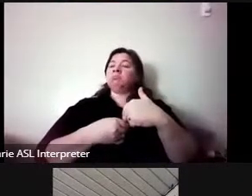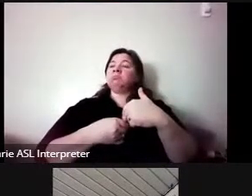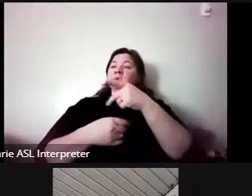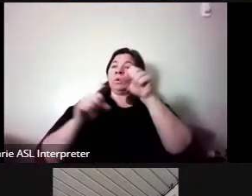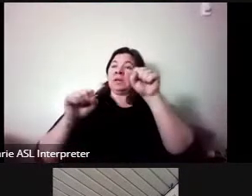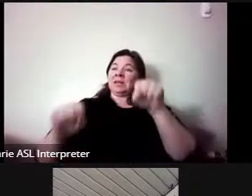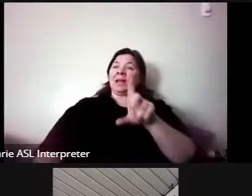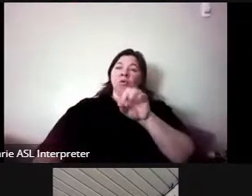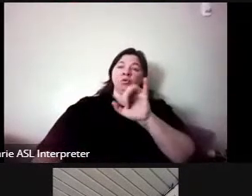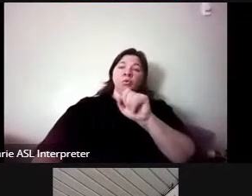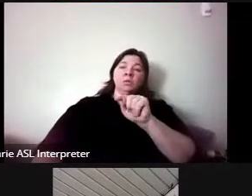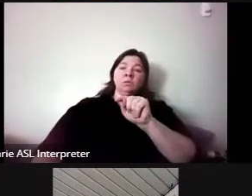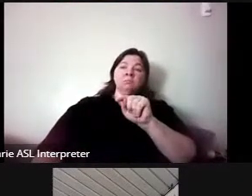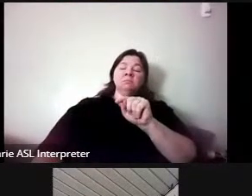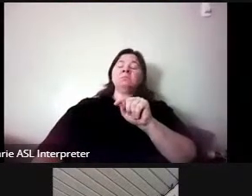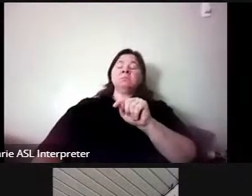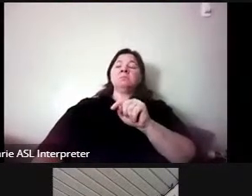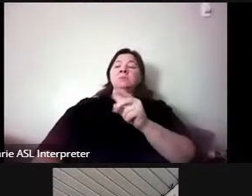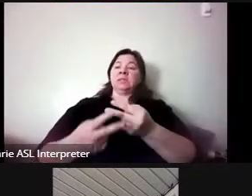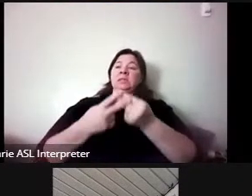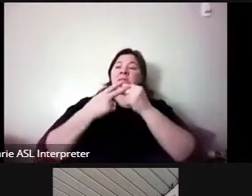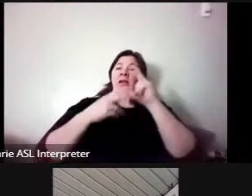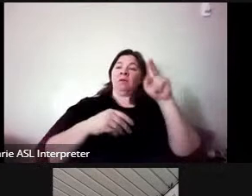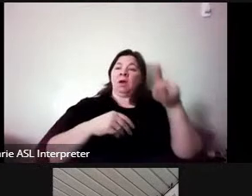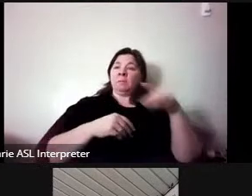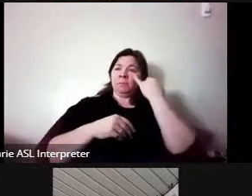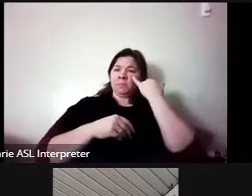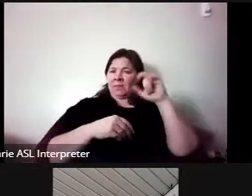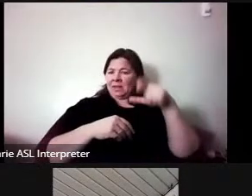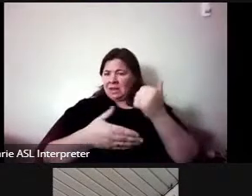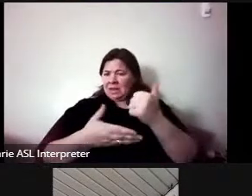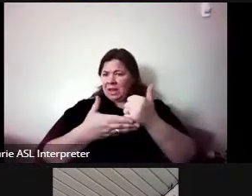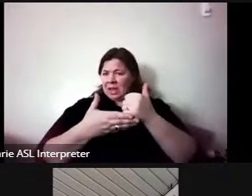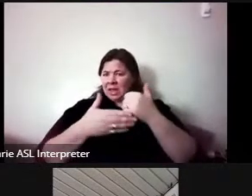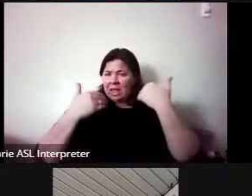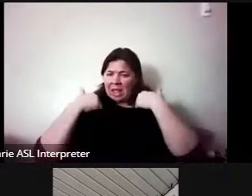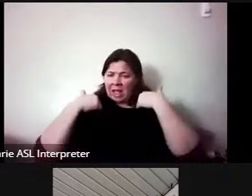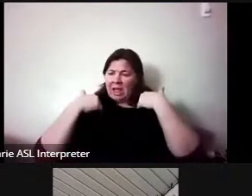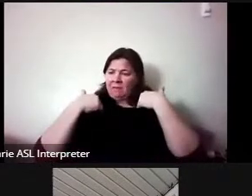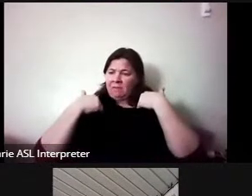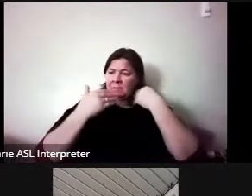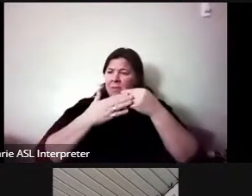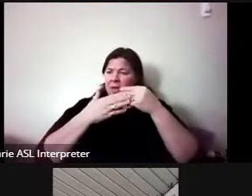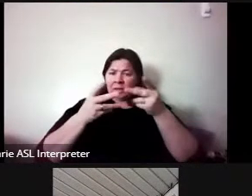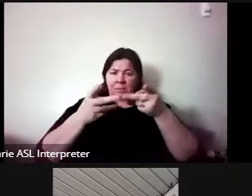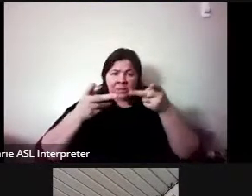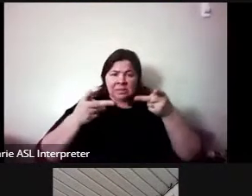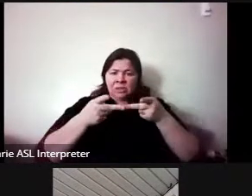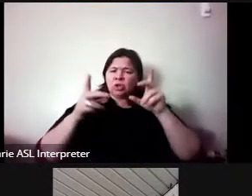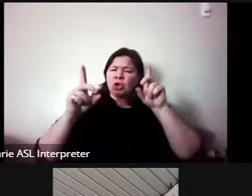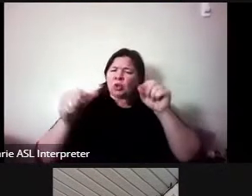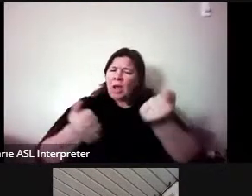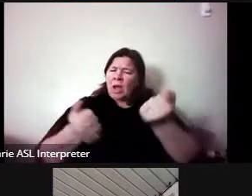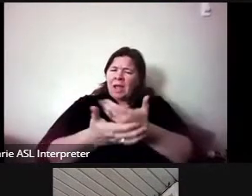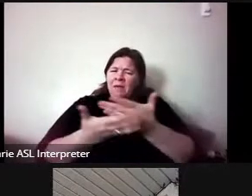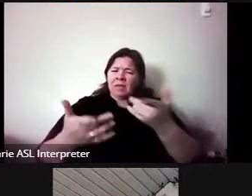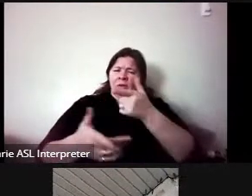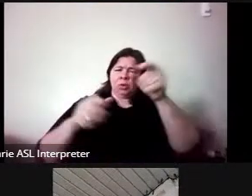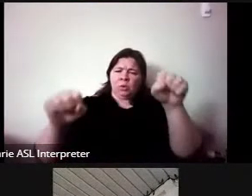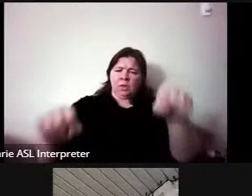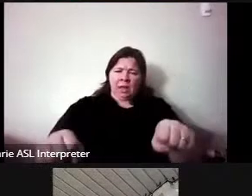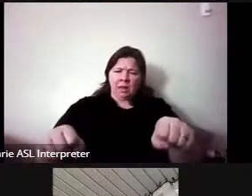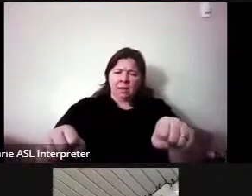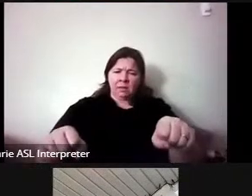can do, is save up. If you need to have a position, do everything you can to